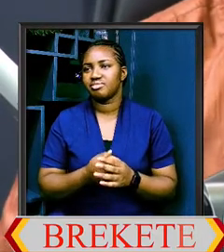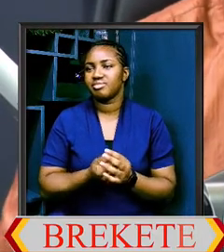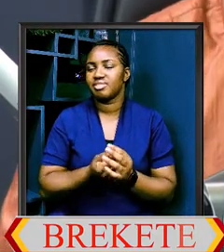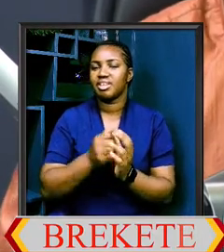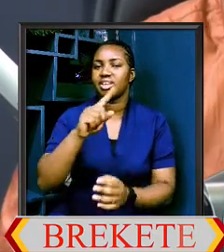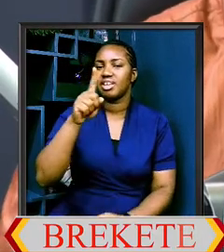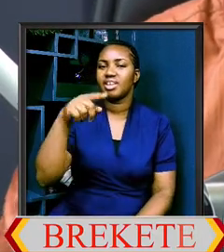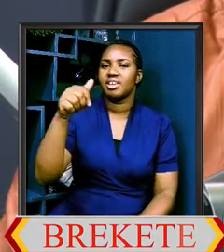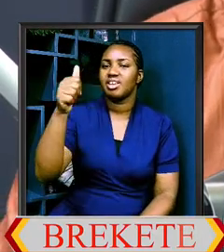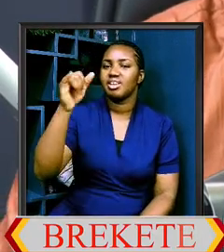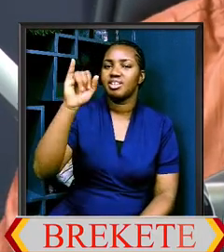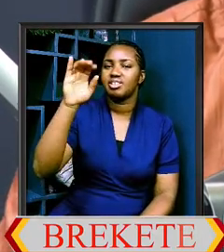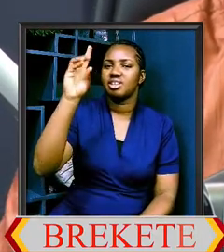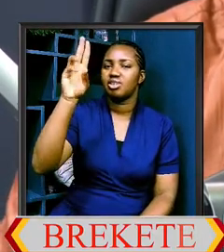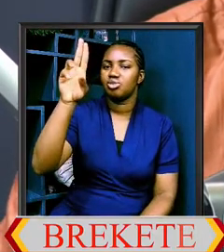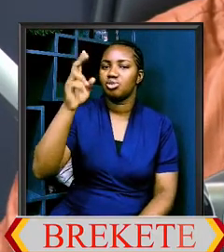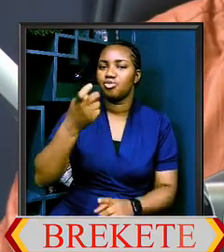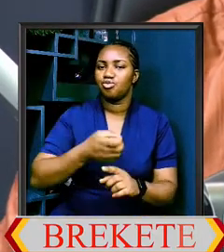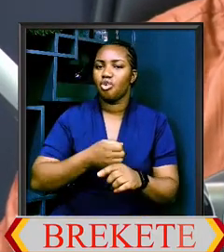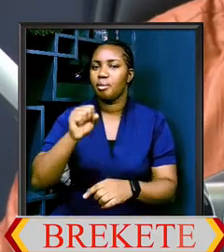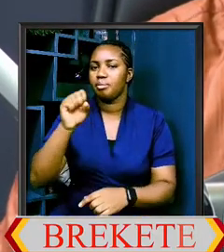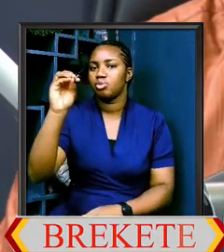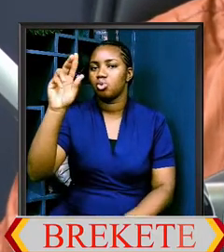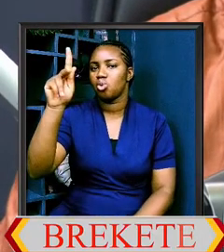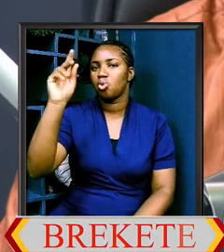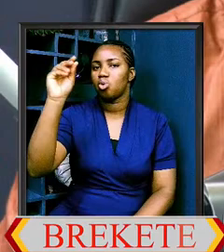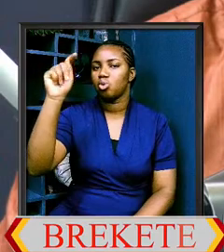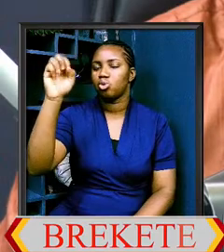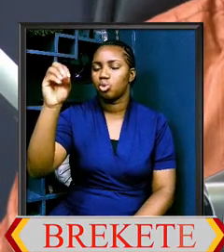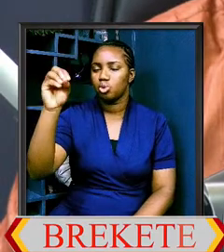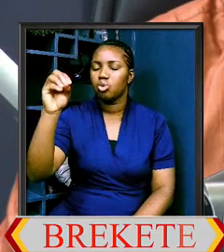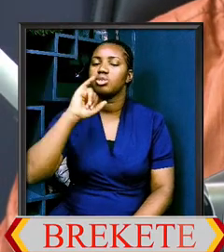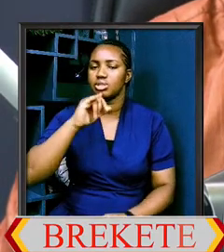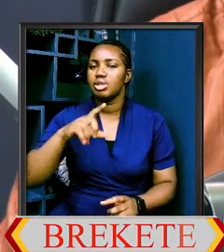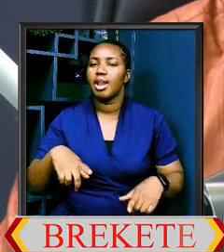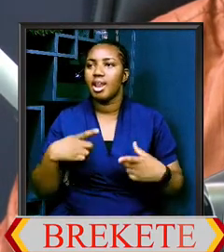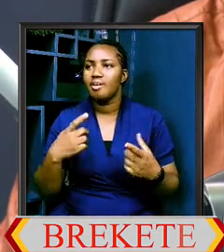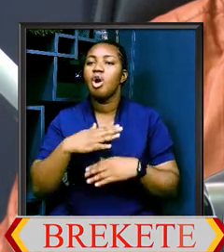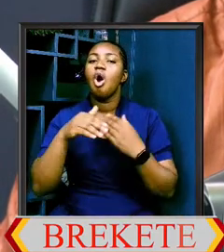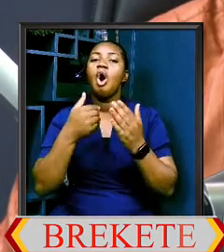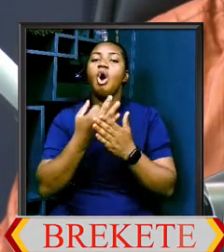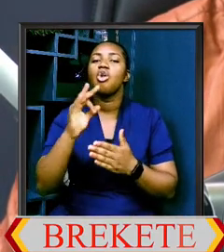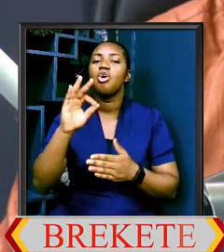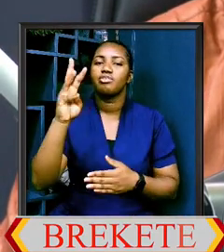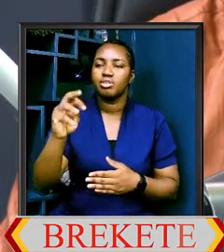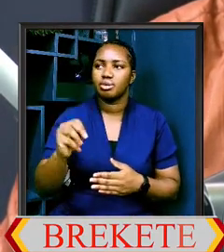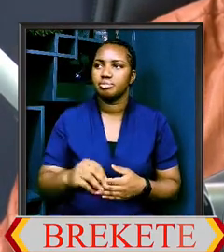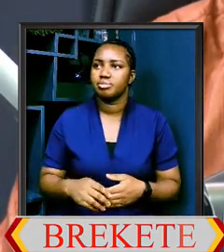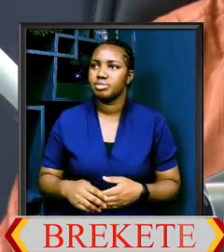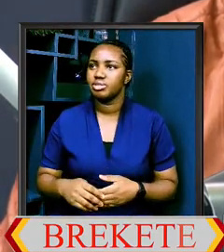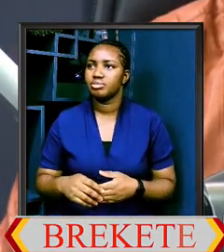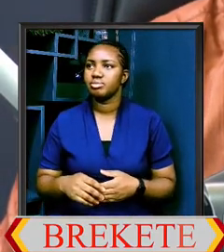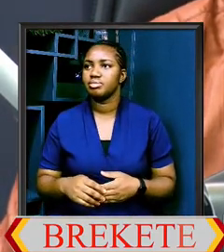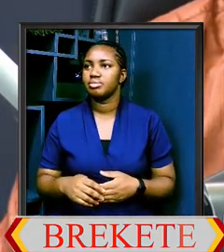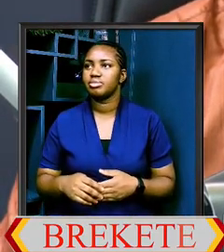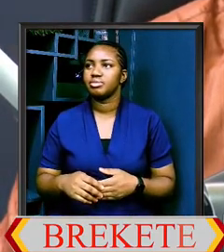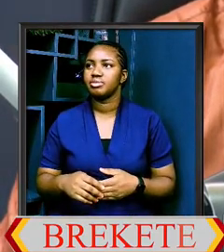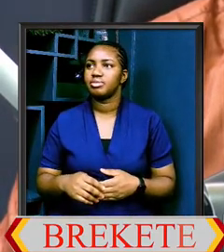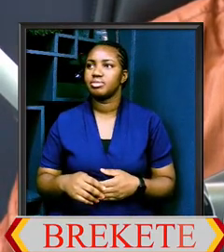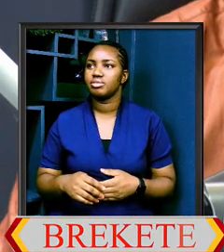from Sokoto is alive. Said from Oyo State is alive. Okay. But all of them... No worry.